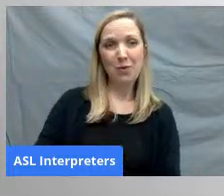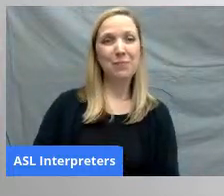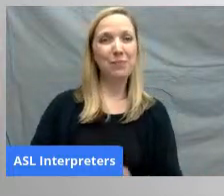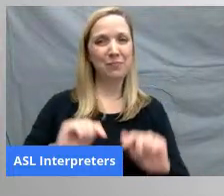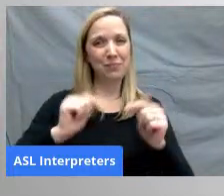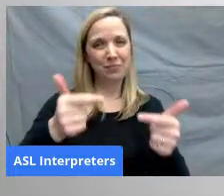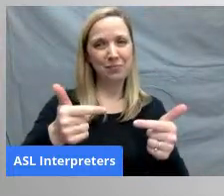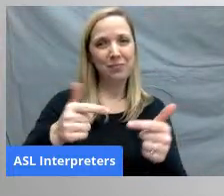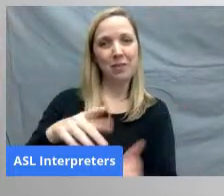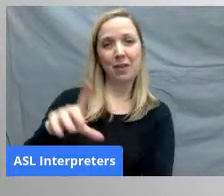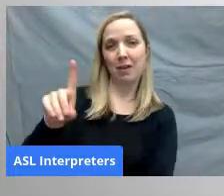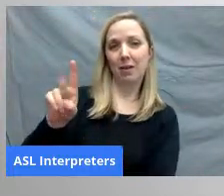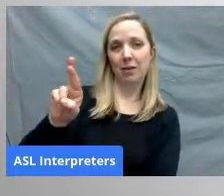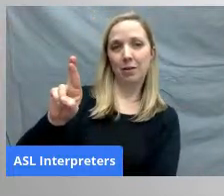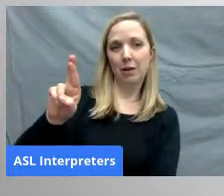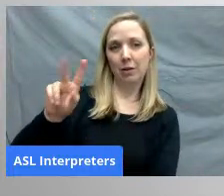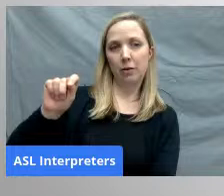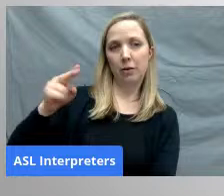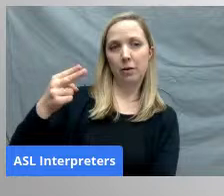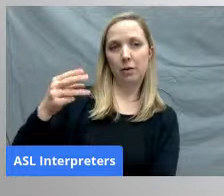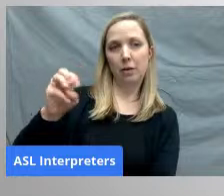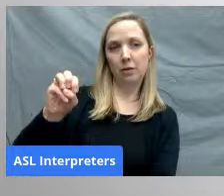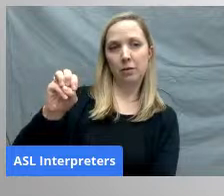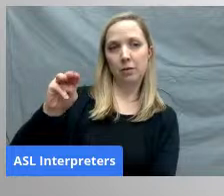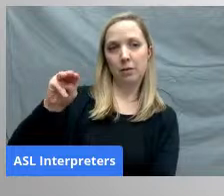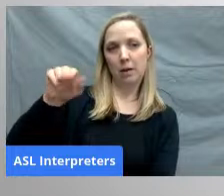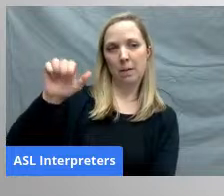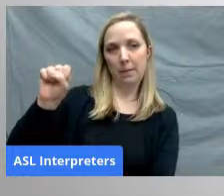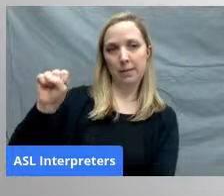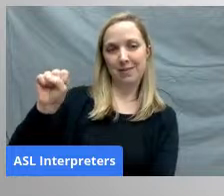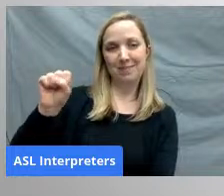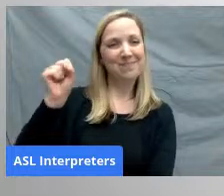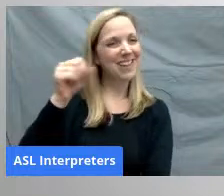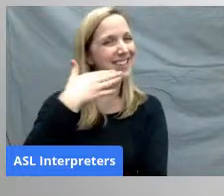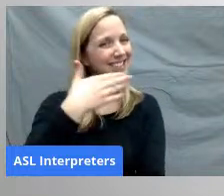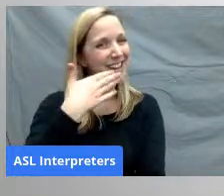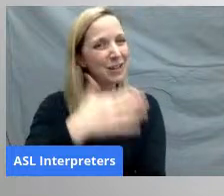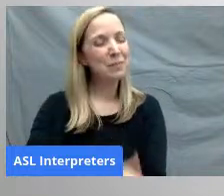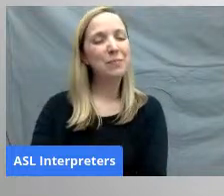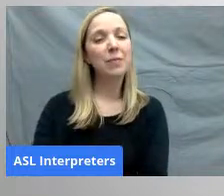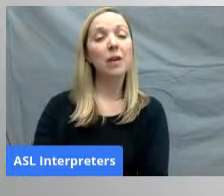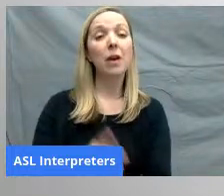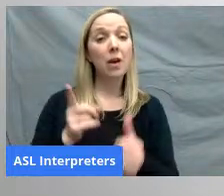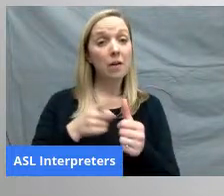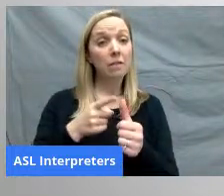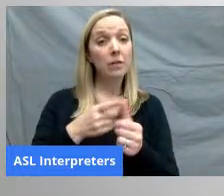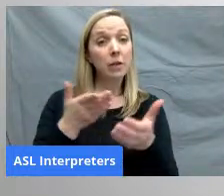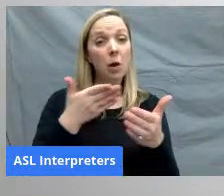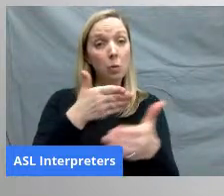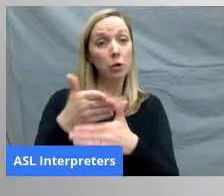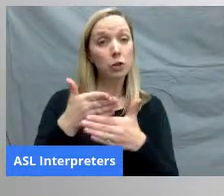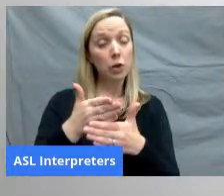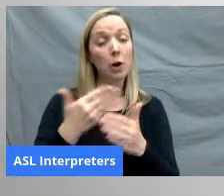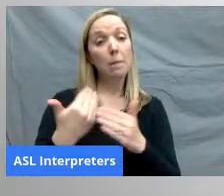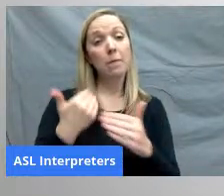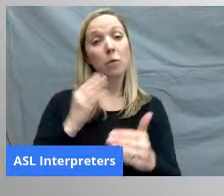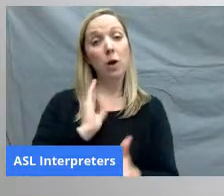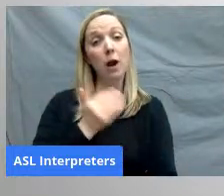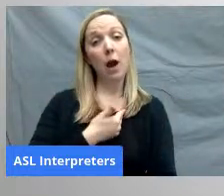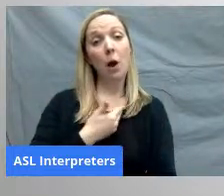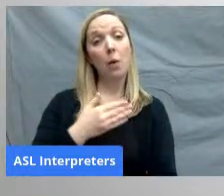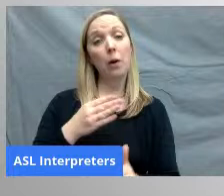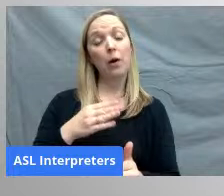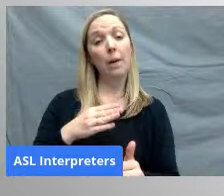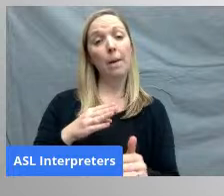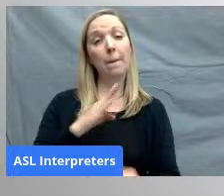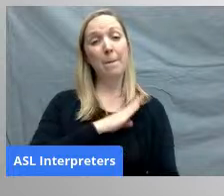Gant. The first that I just wanted to share is that our former board attorney, Mr. Terrell Benton, passed